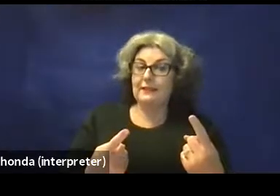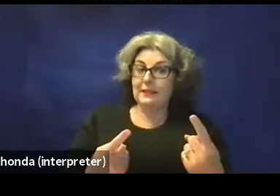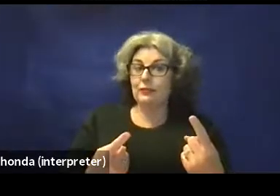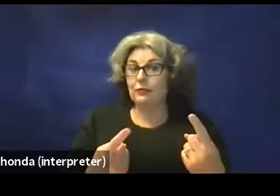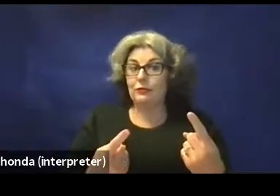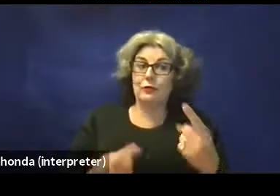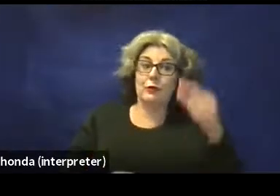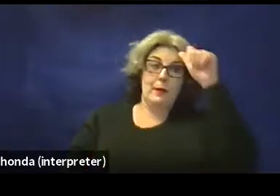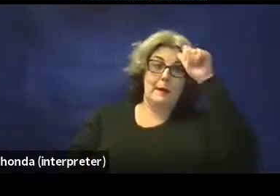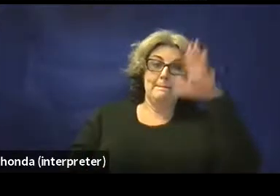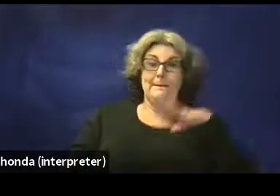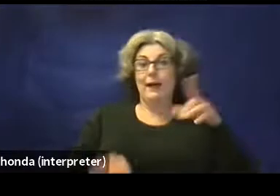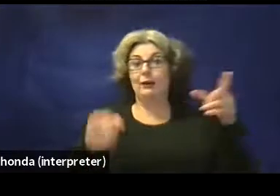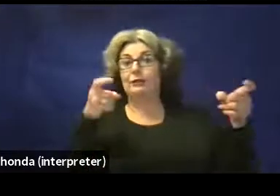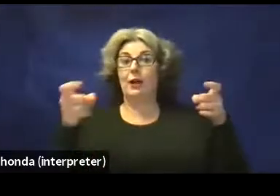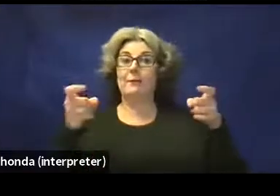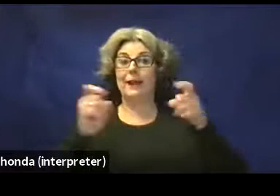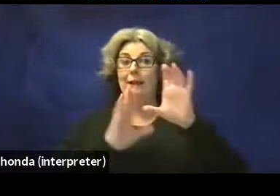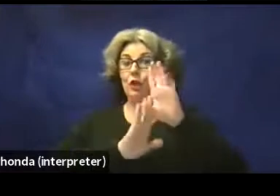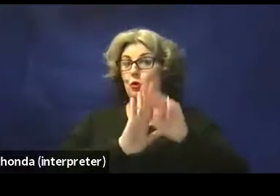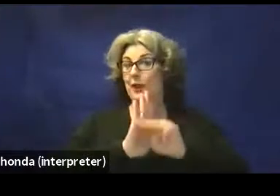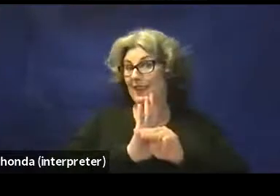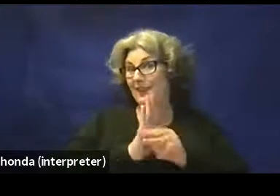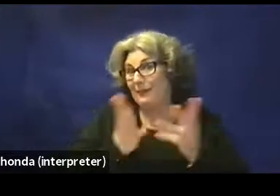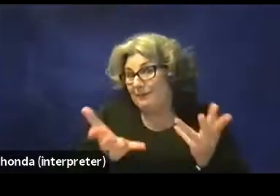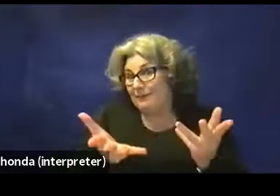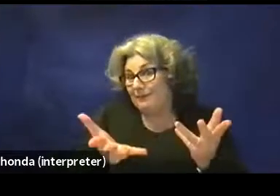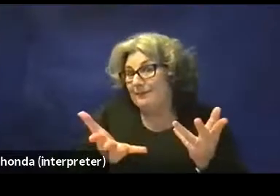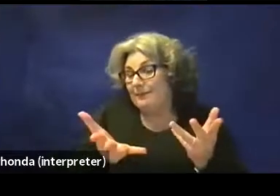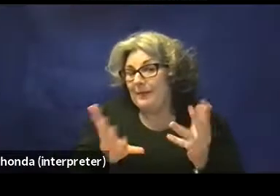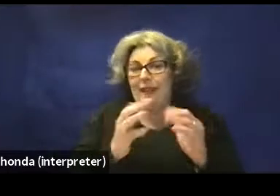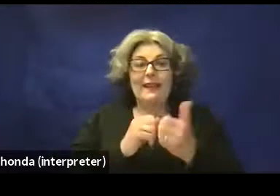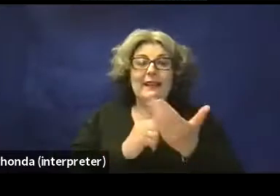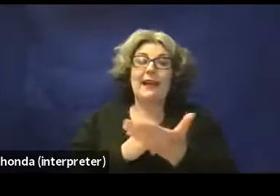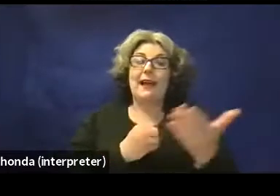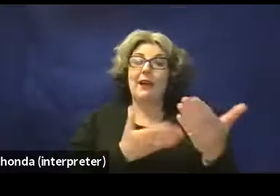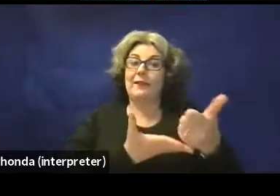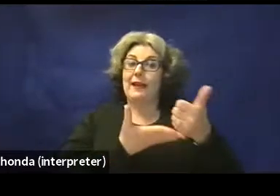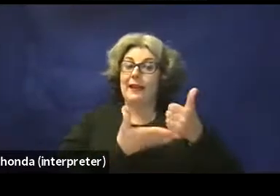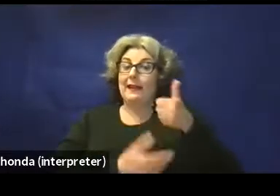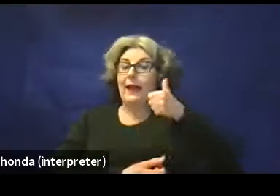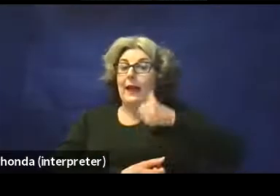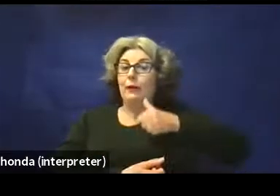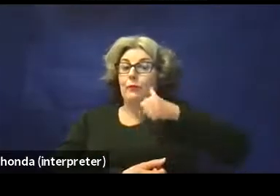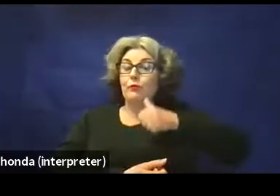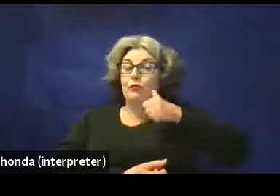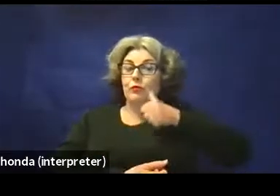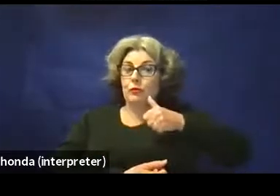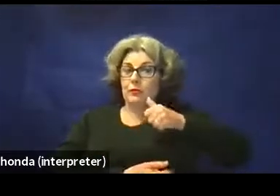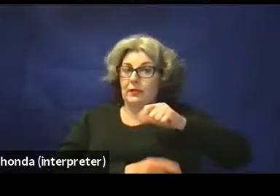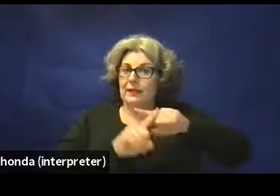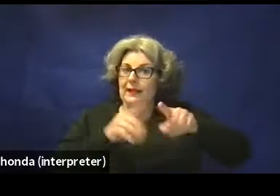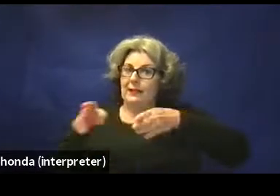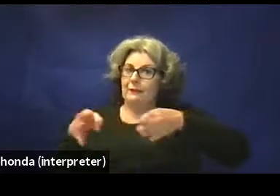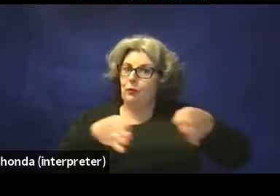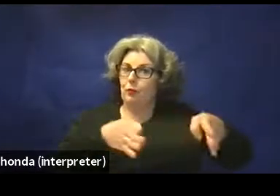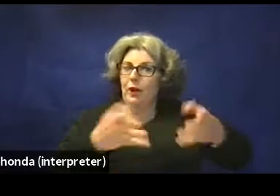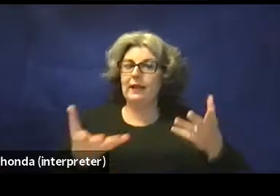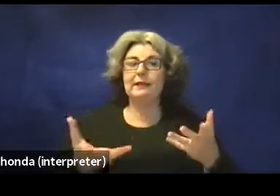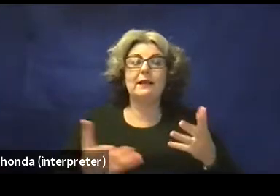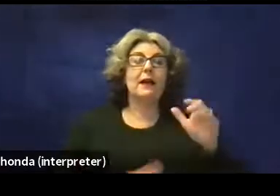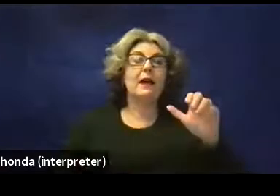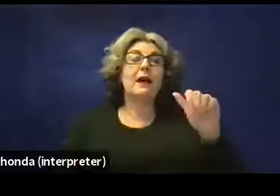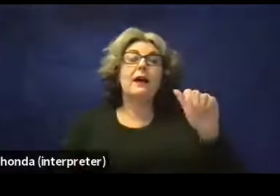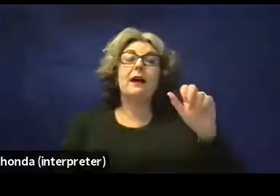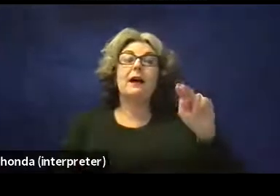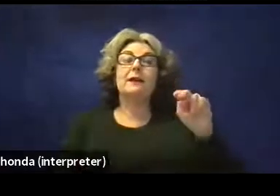know, male-dominated curriculum in many ways, and how can that help girls in all kinds of ways? So Angela, I would ask